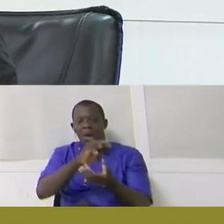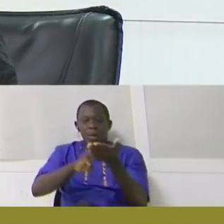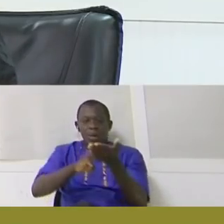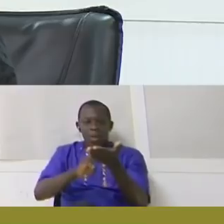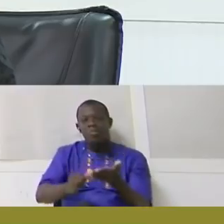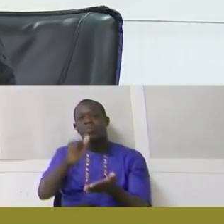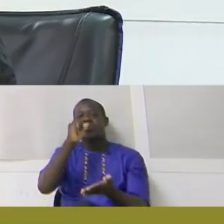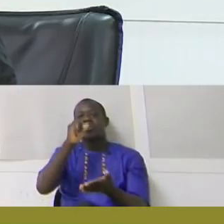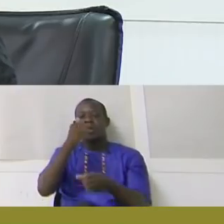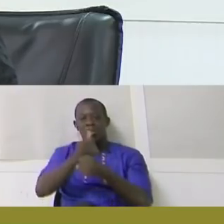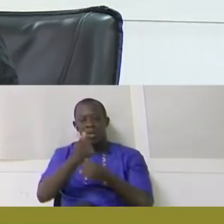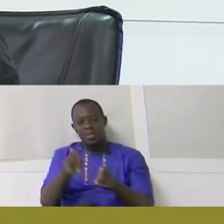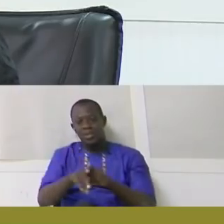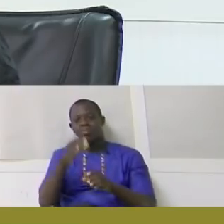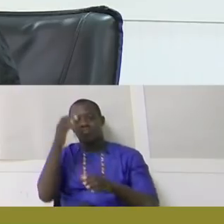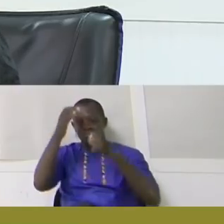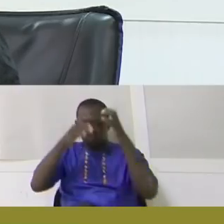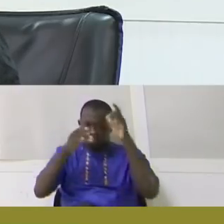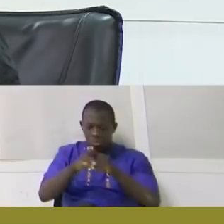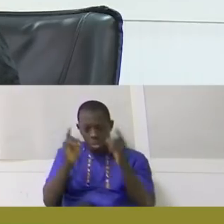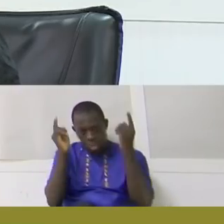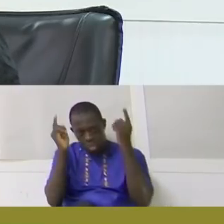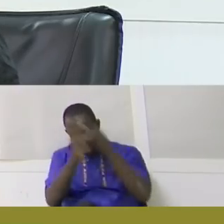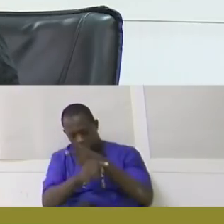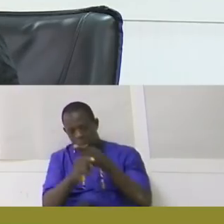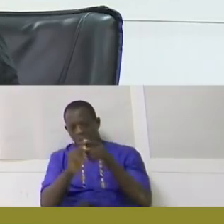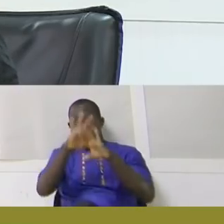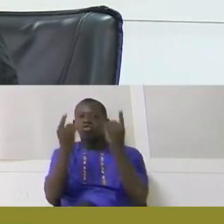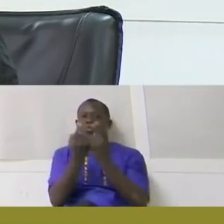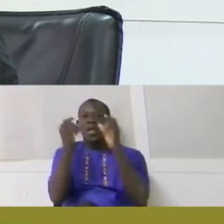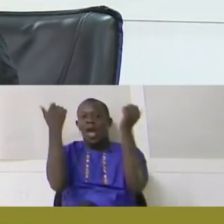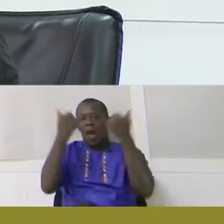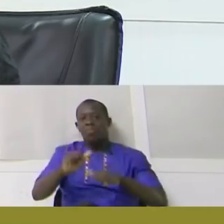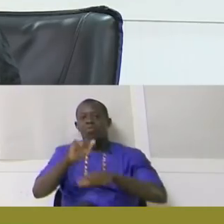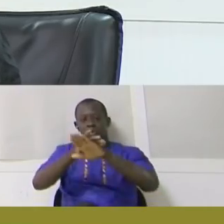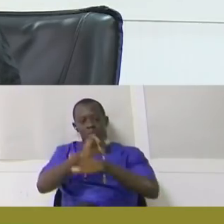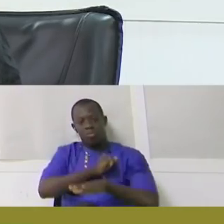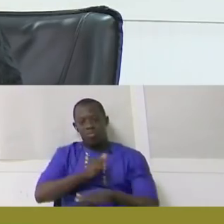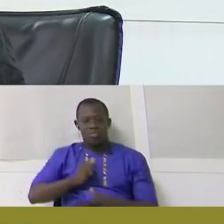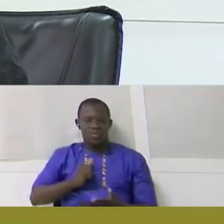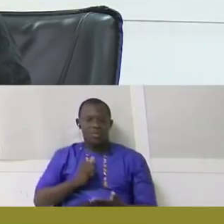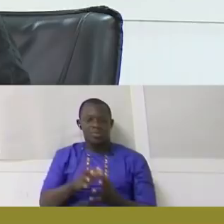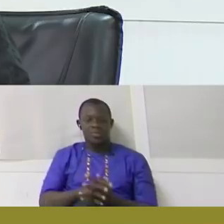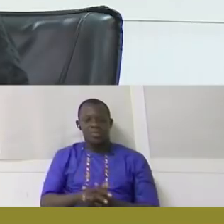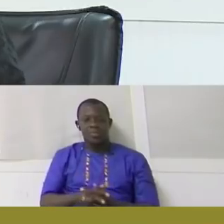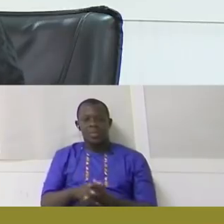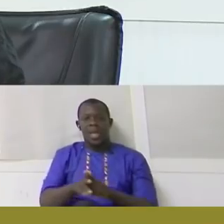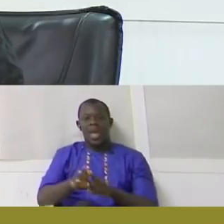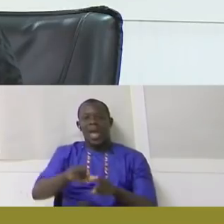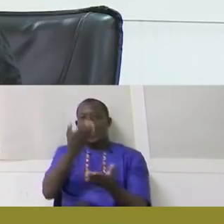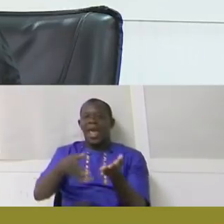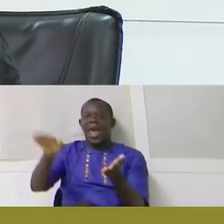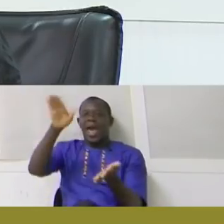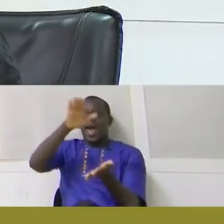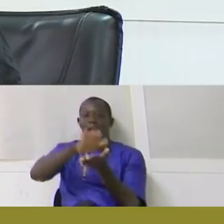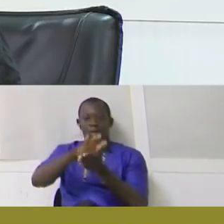tago ak suñ sago. And we were losing our mental stability. Taxi ak HIV bi ñu